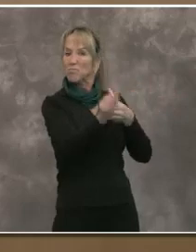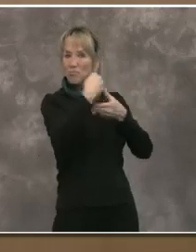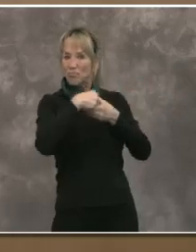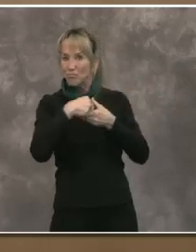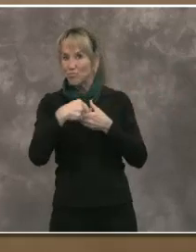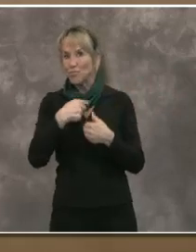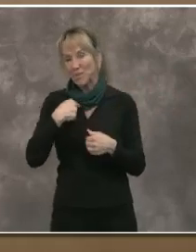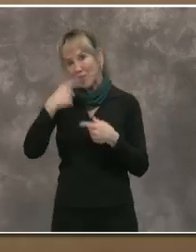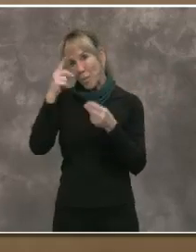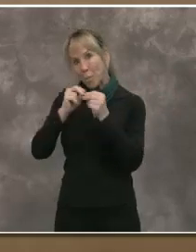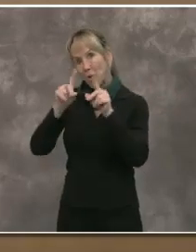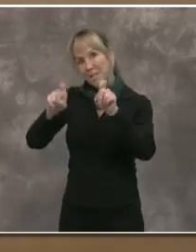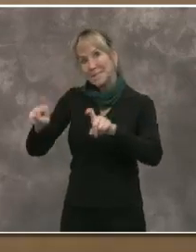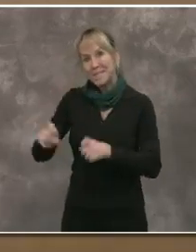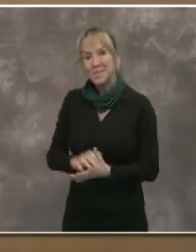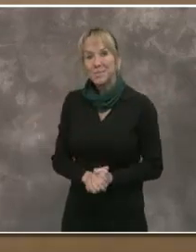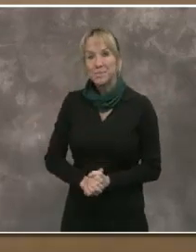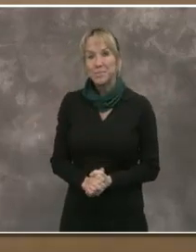Thank you.